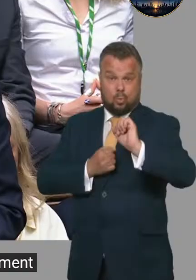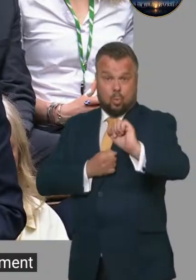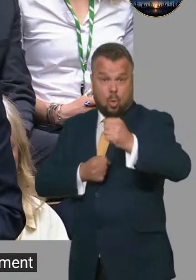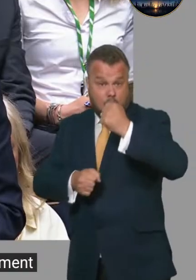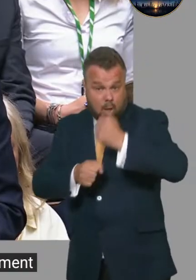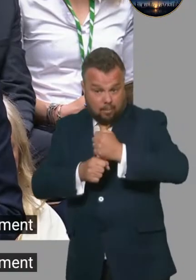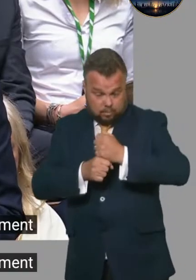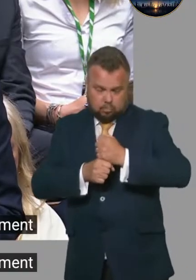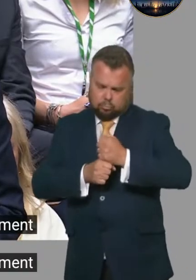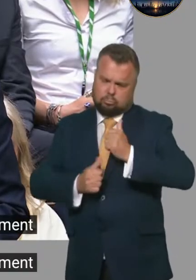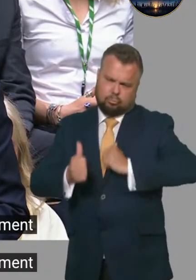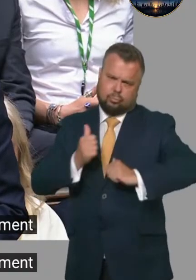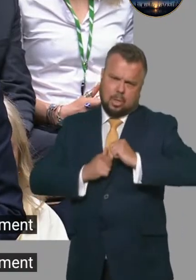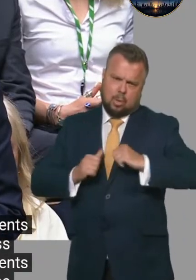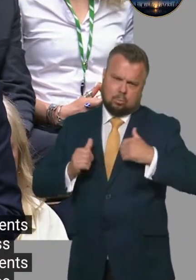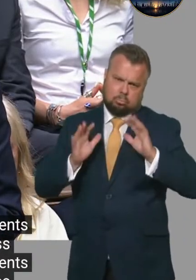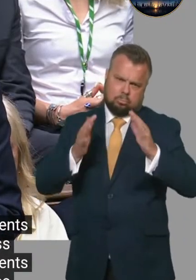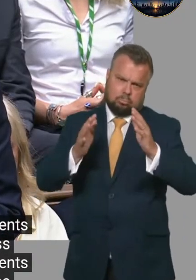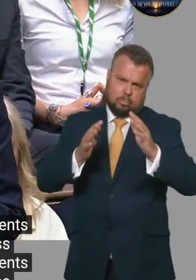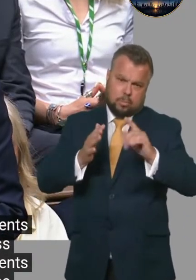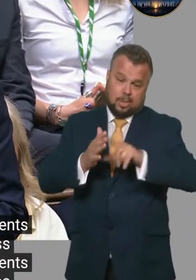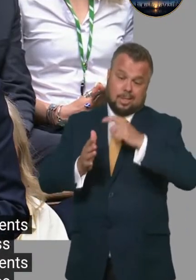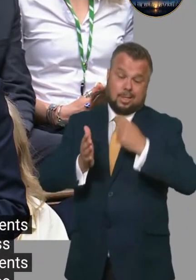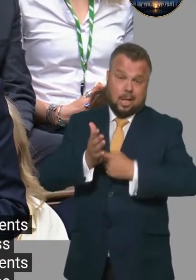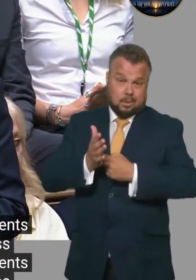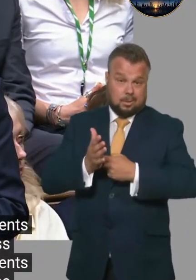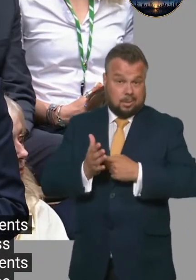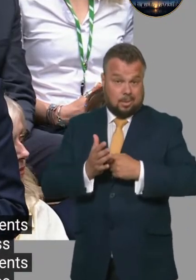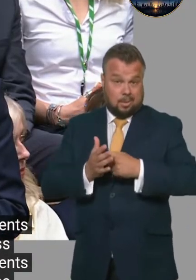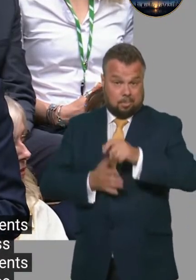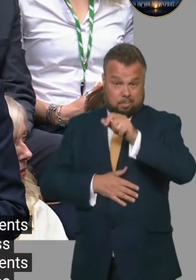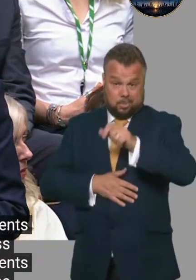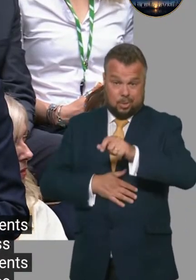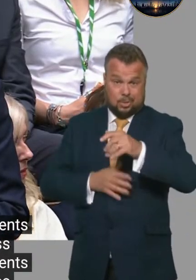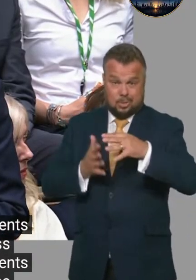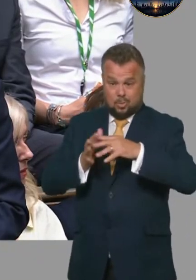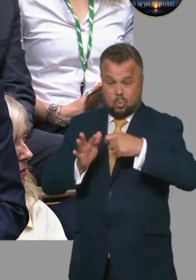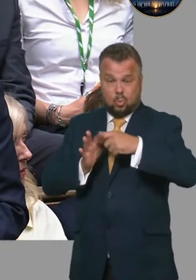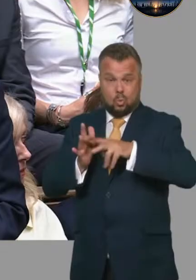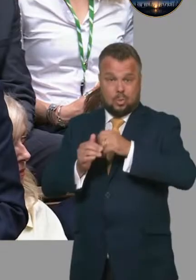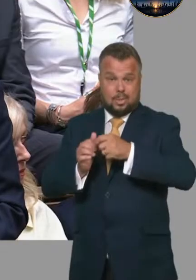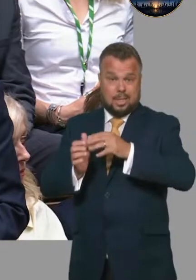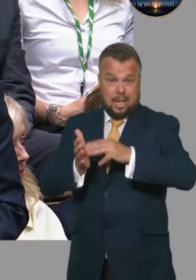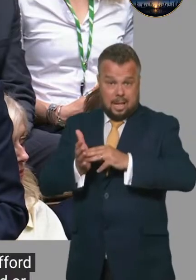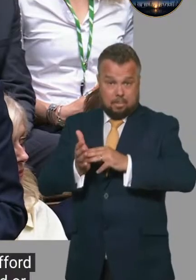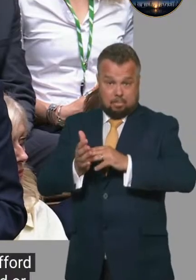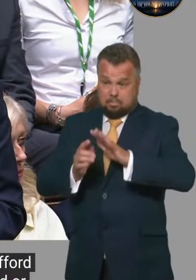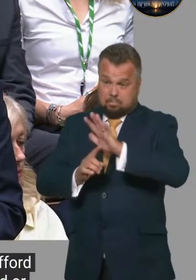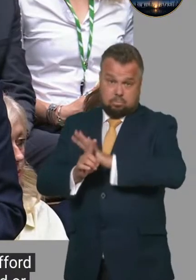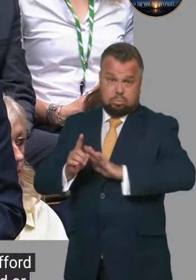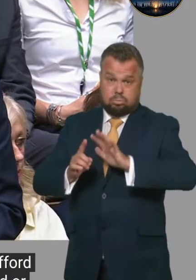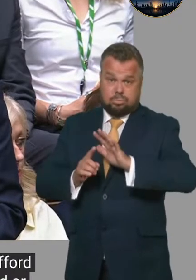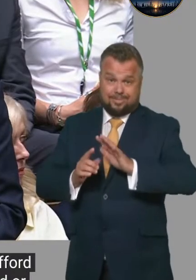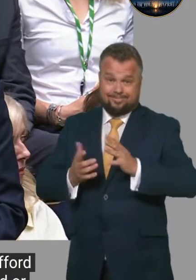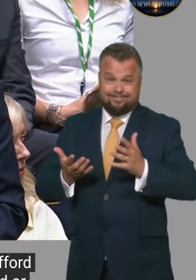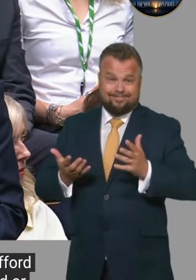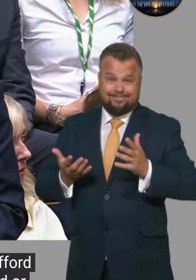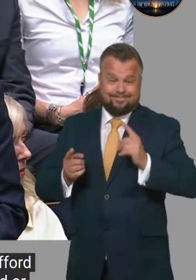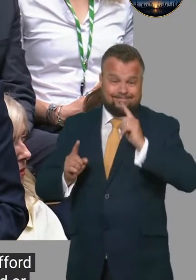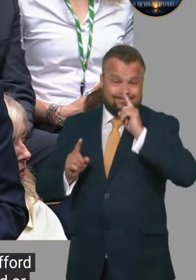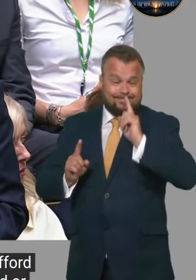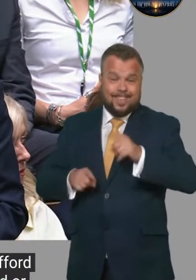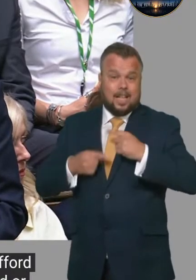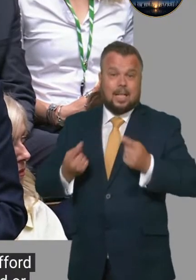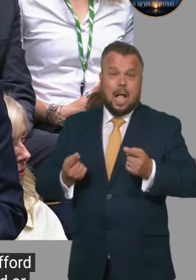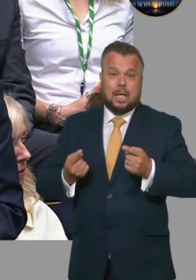be implemented or regularly updated. Will the Prime Minister leave a lasting legacy and support my